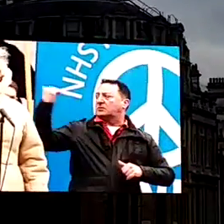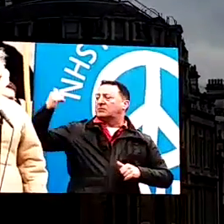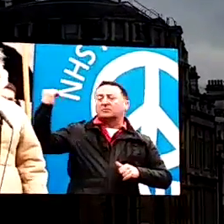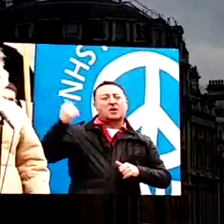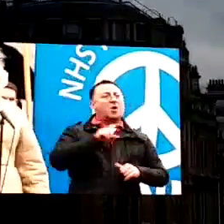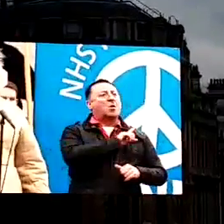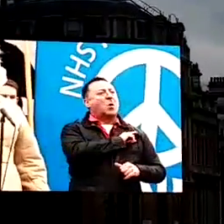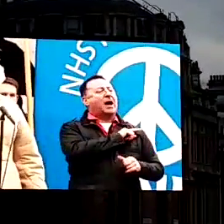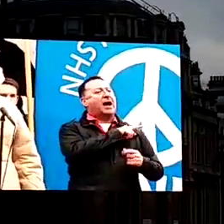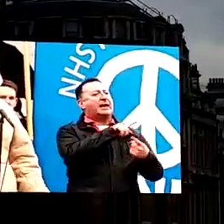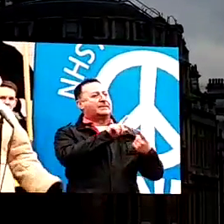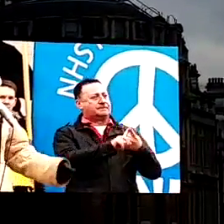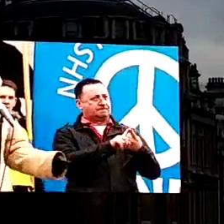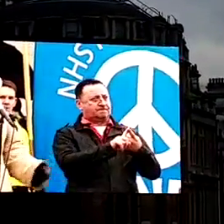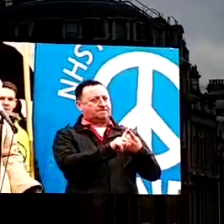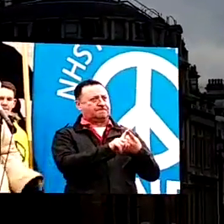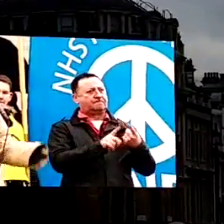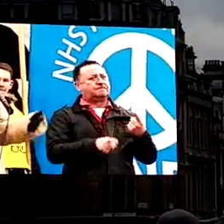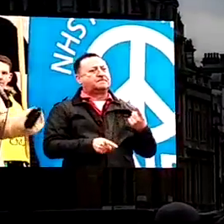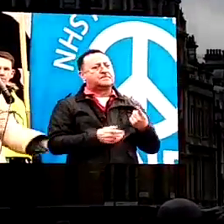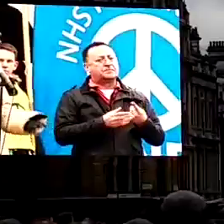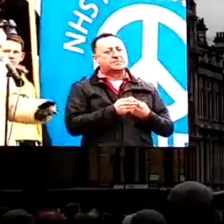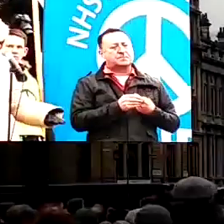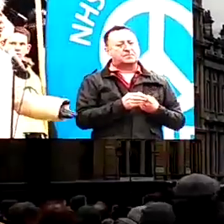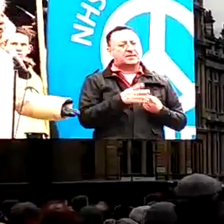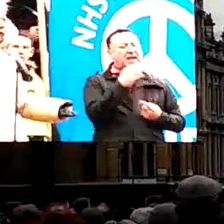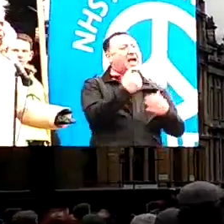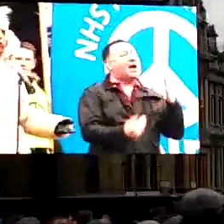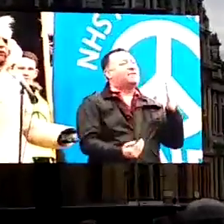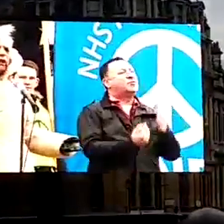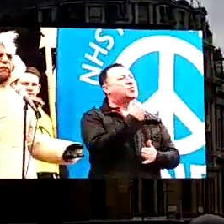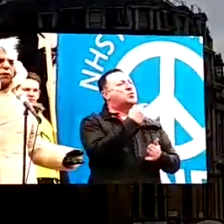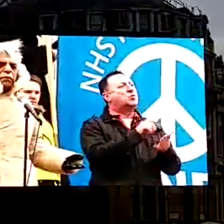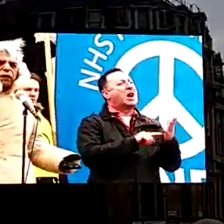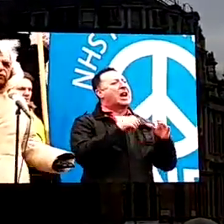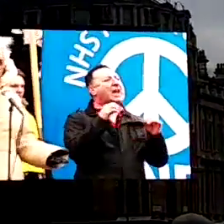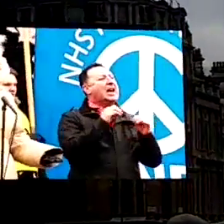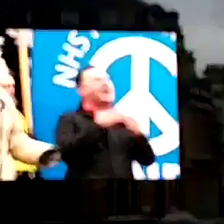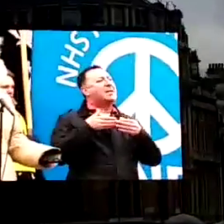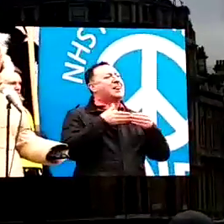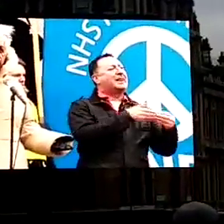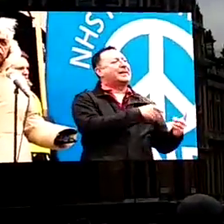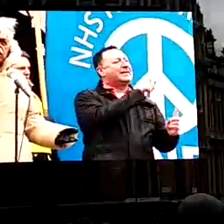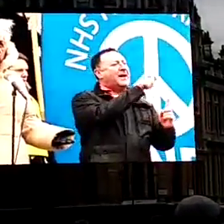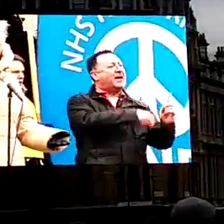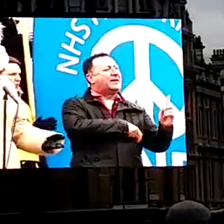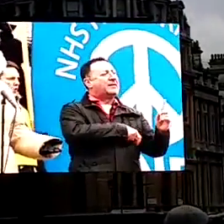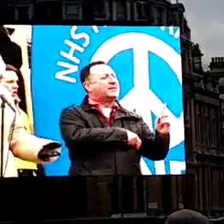reasons. One is that you have a new leader of the Labour Party.